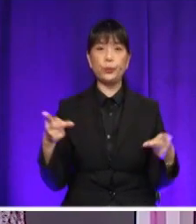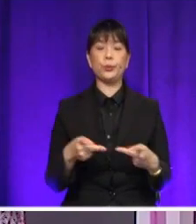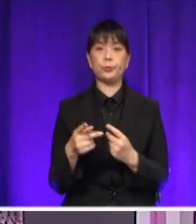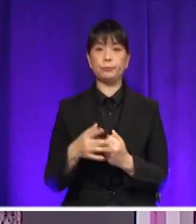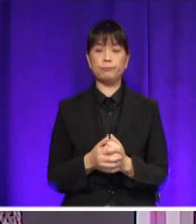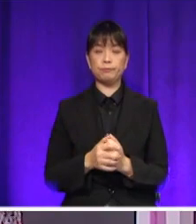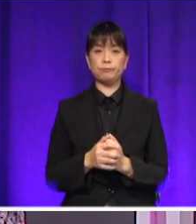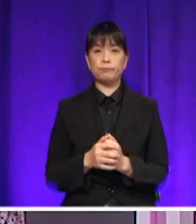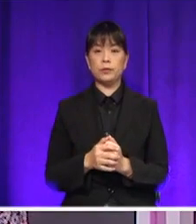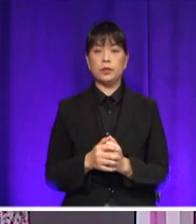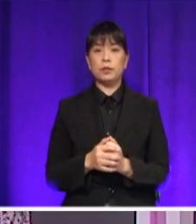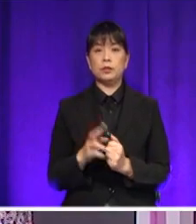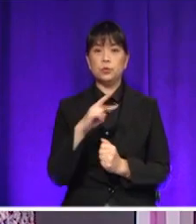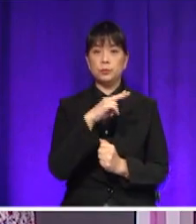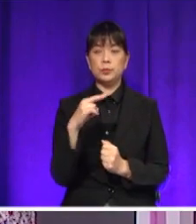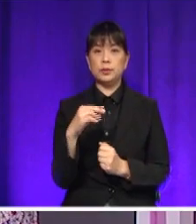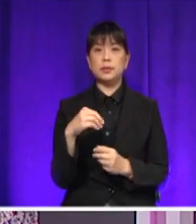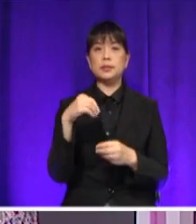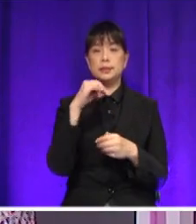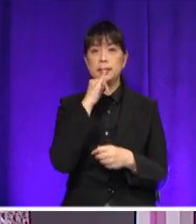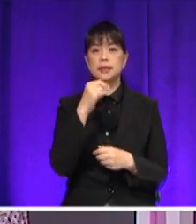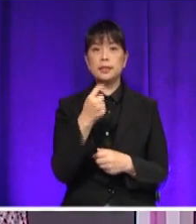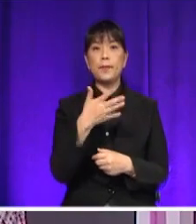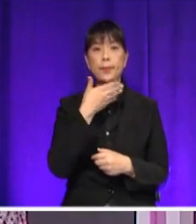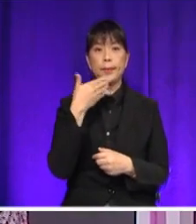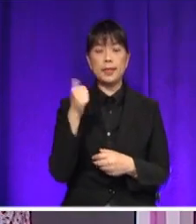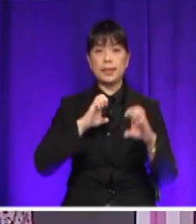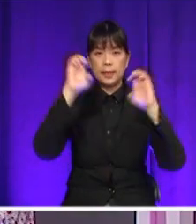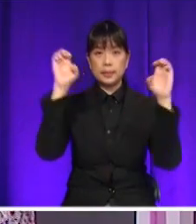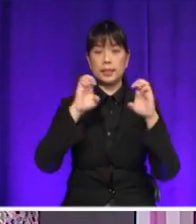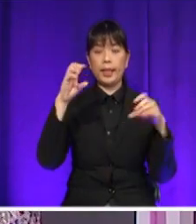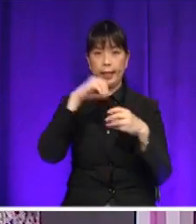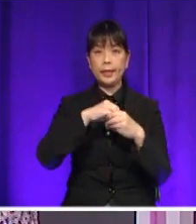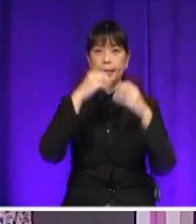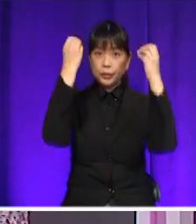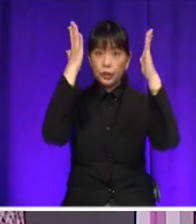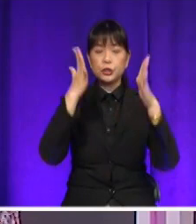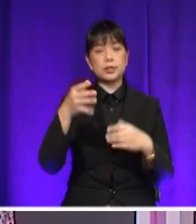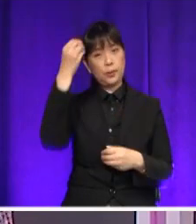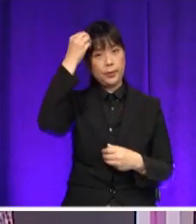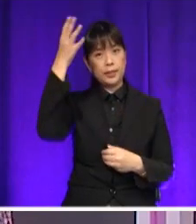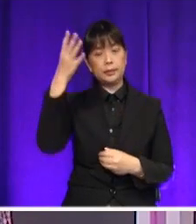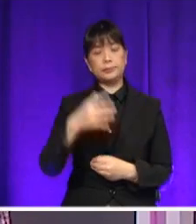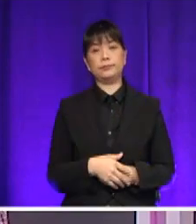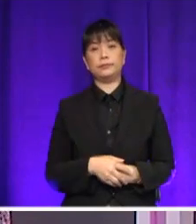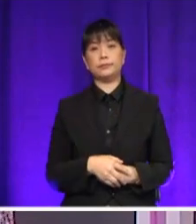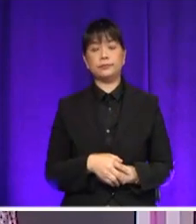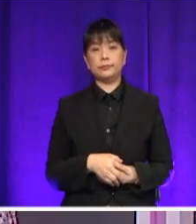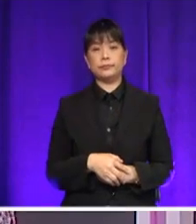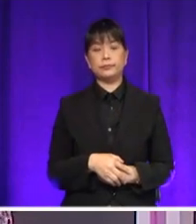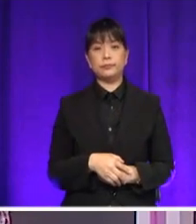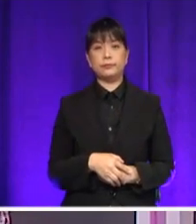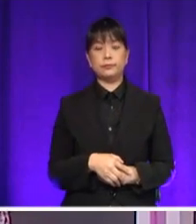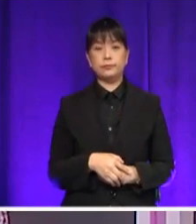because swimming is the best exercise in my opinion anyway, even though I actually love hiking, but swimming is actually one of the best